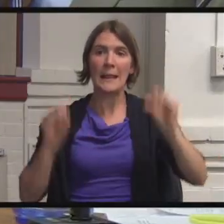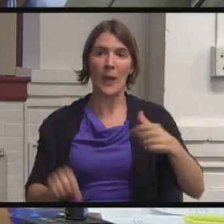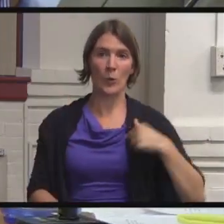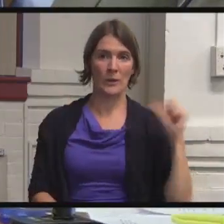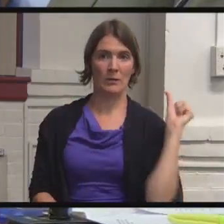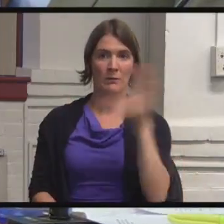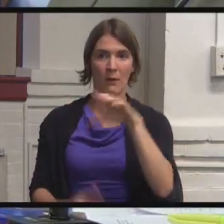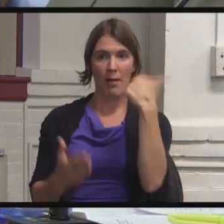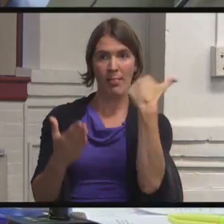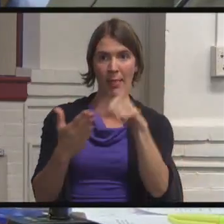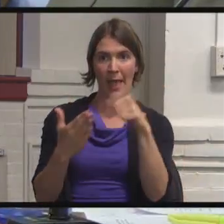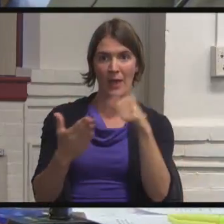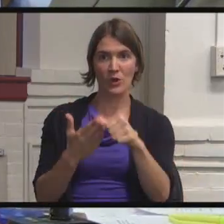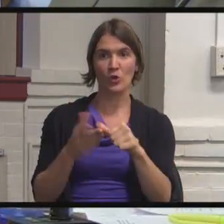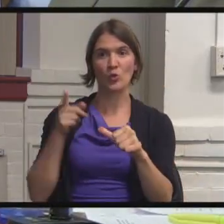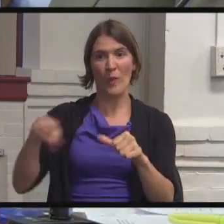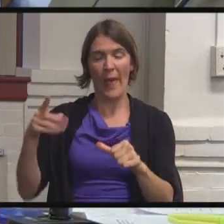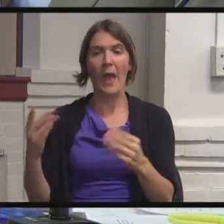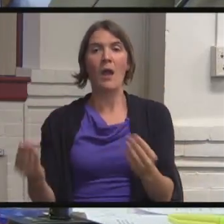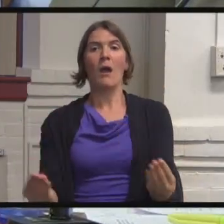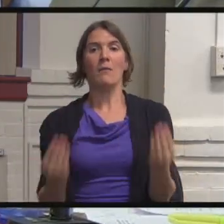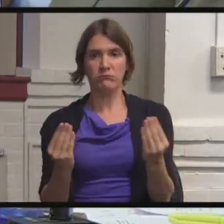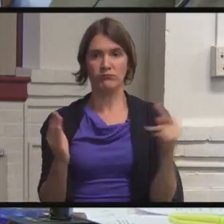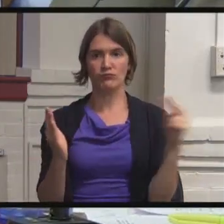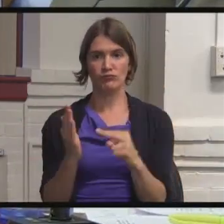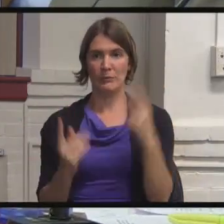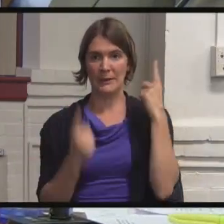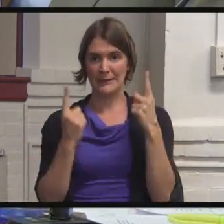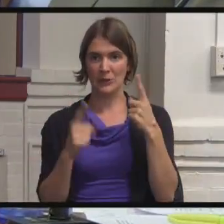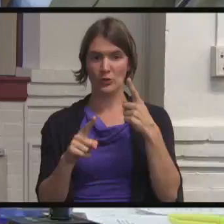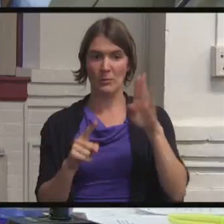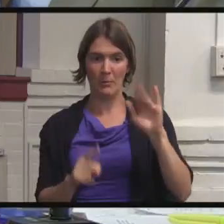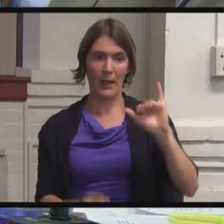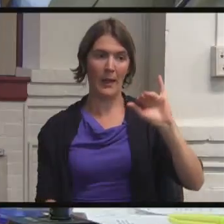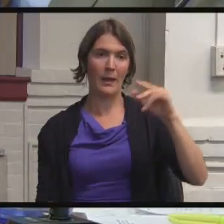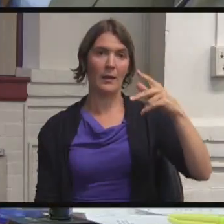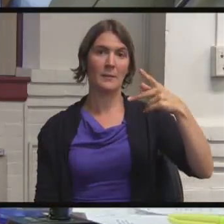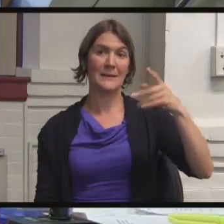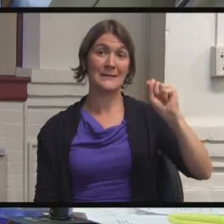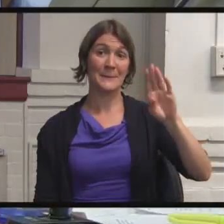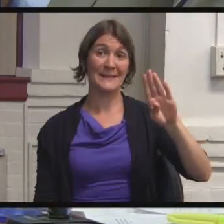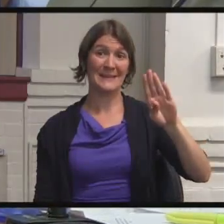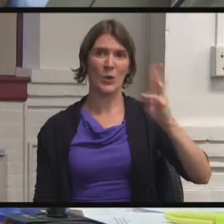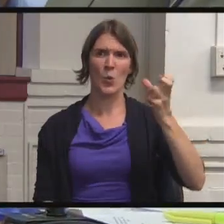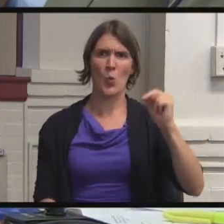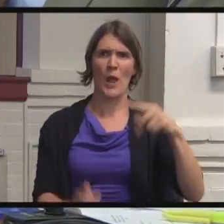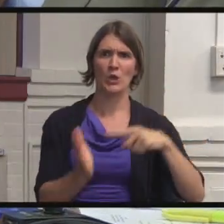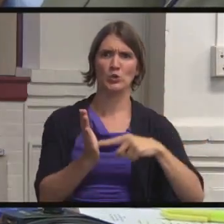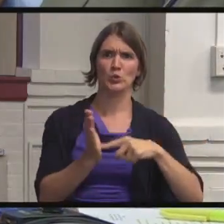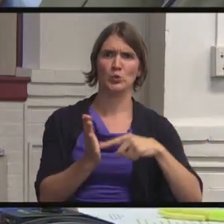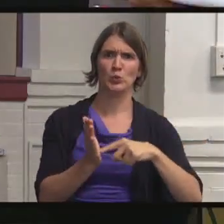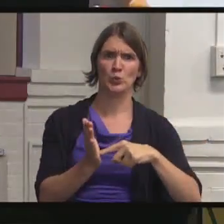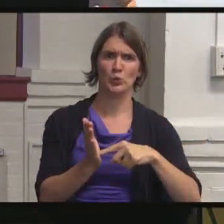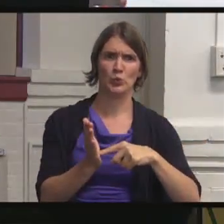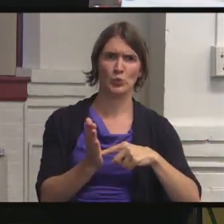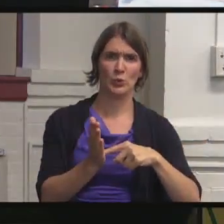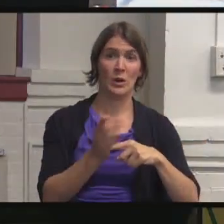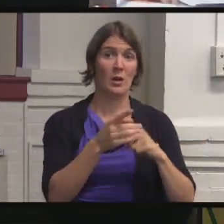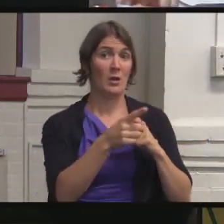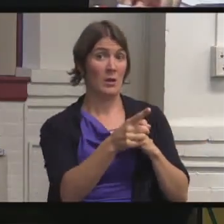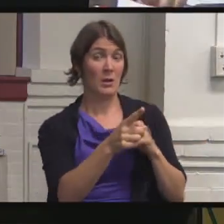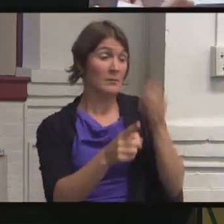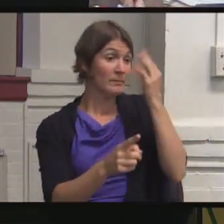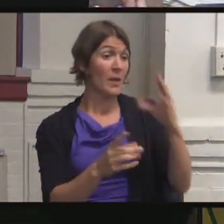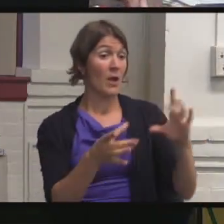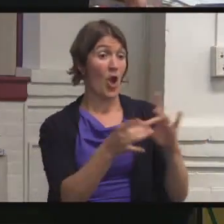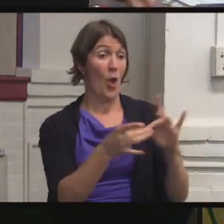of a letter to be considered by the Public Service Board? At this point, do you want to answer that, or actually,